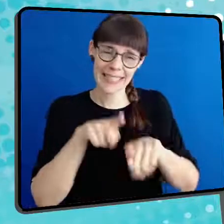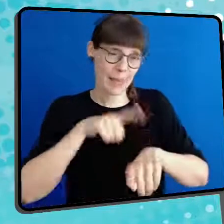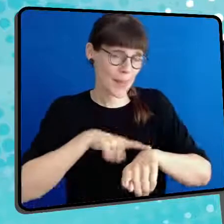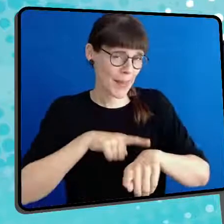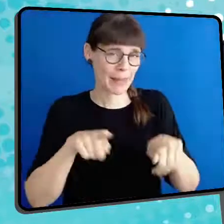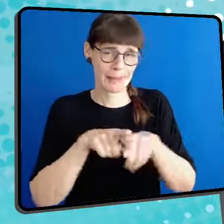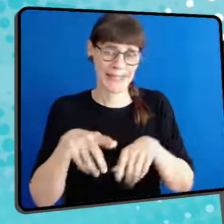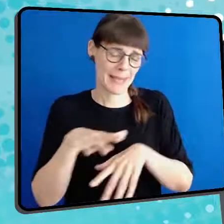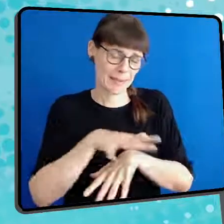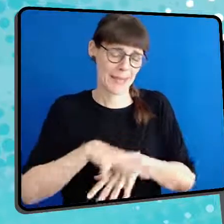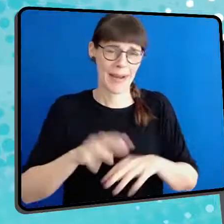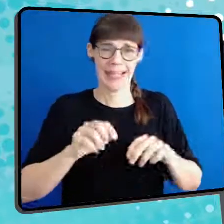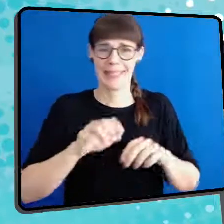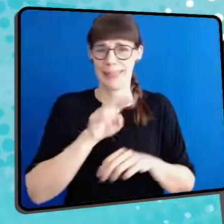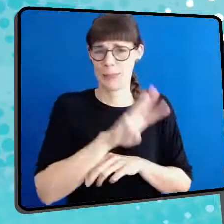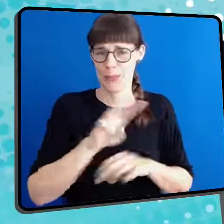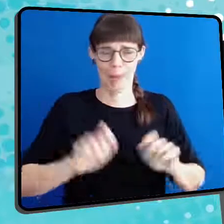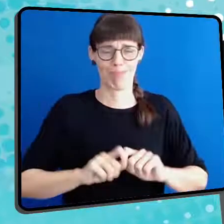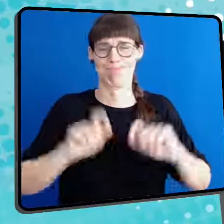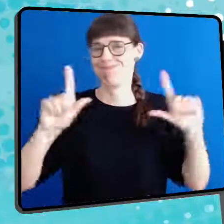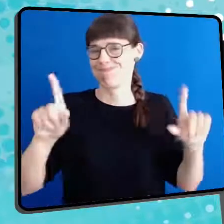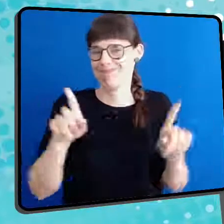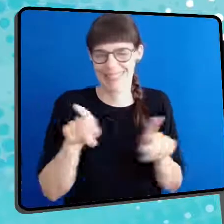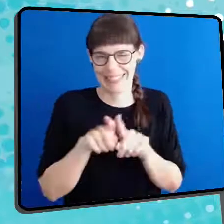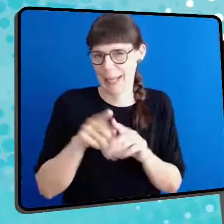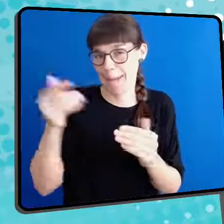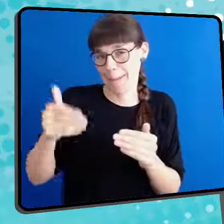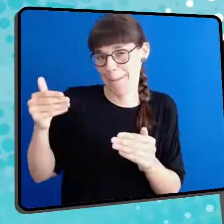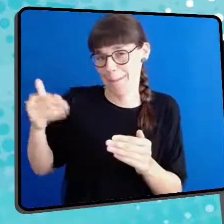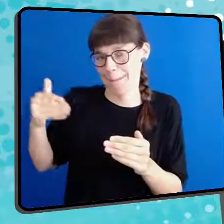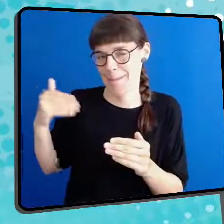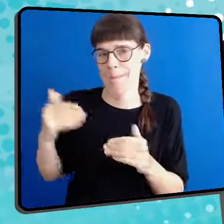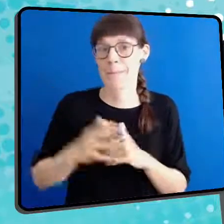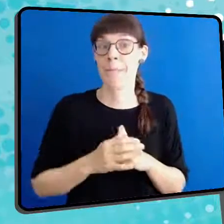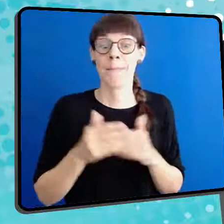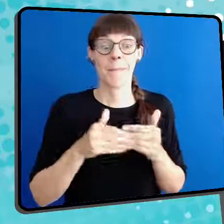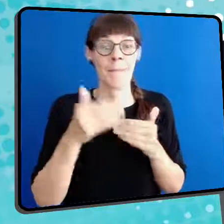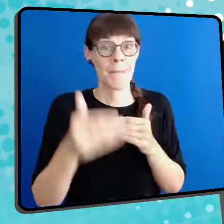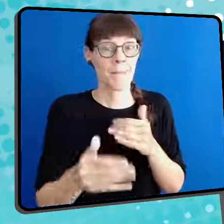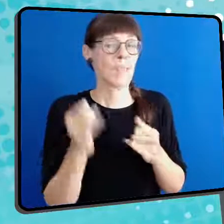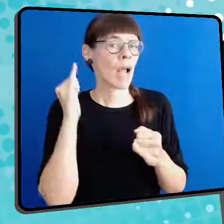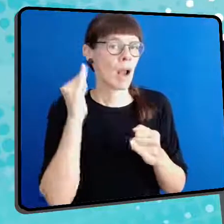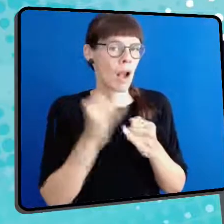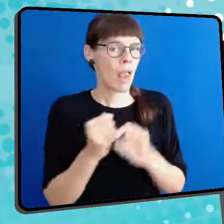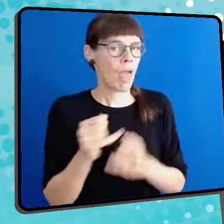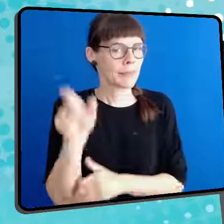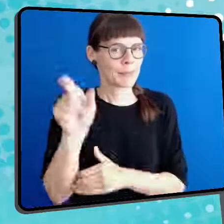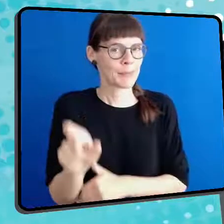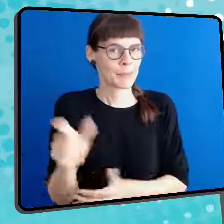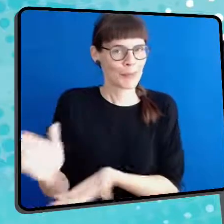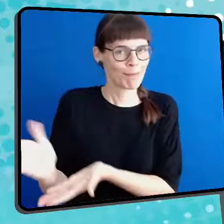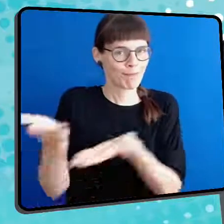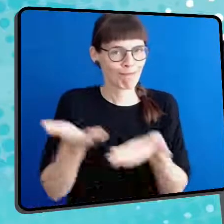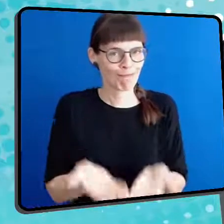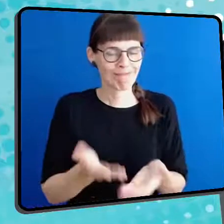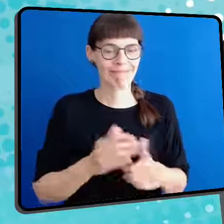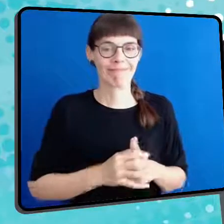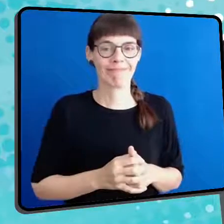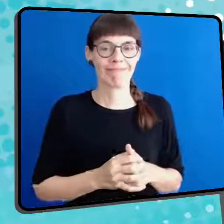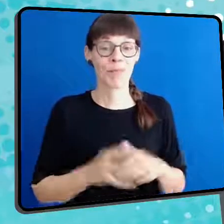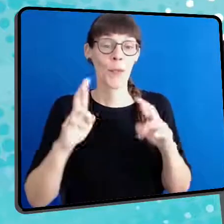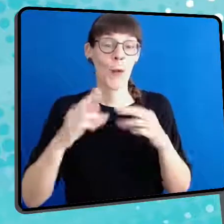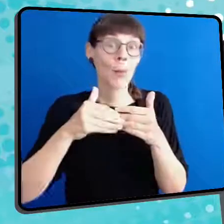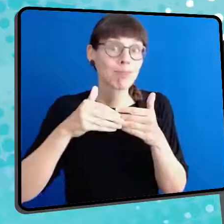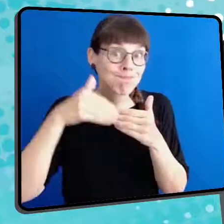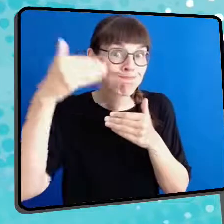as always, to see our final guest for the season. And then we hope we'll be back later on in the